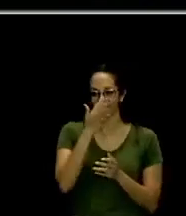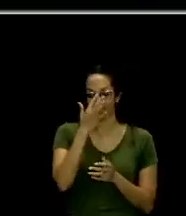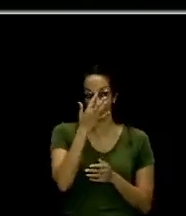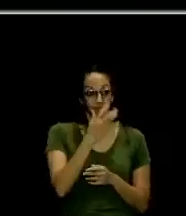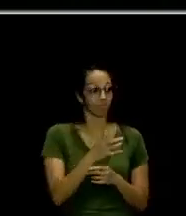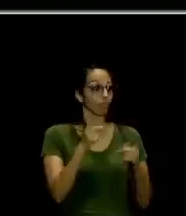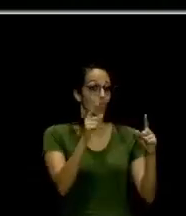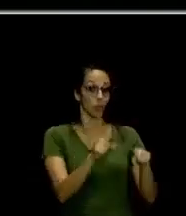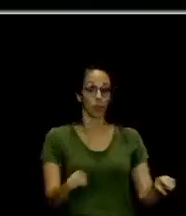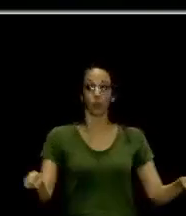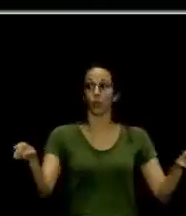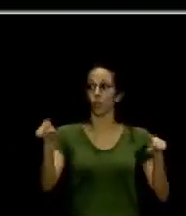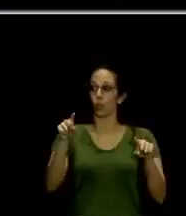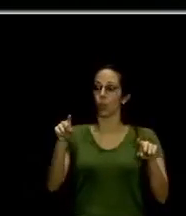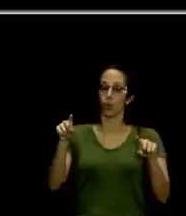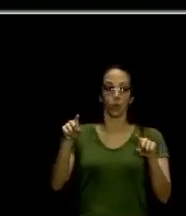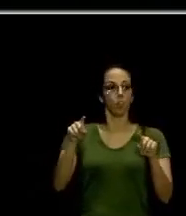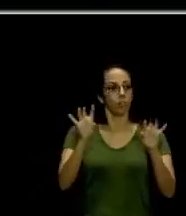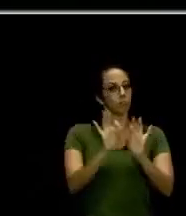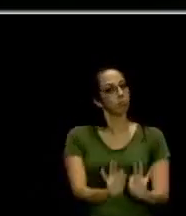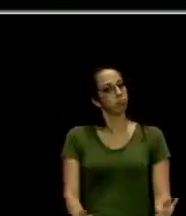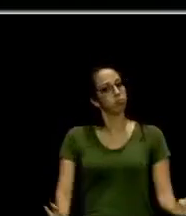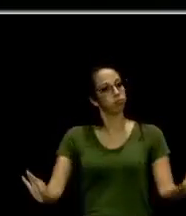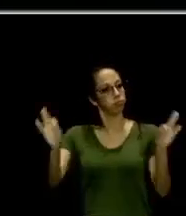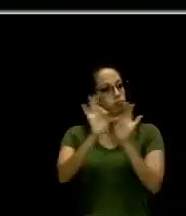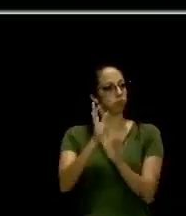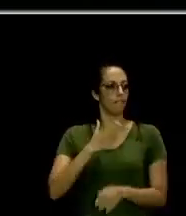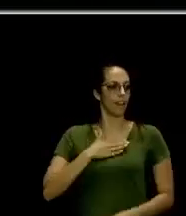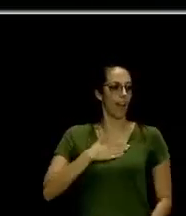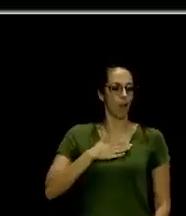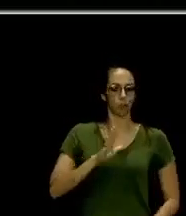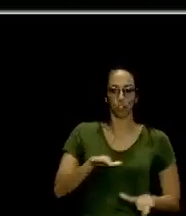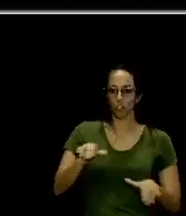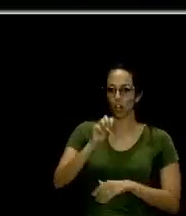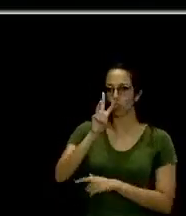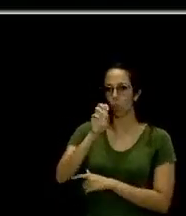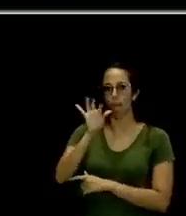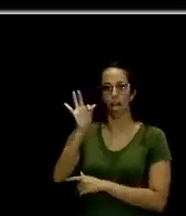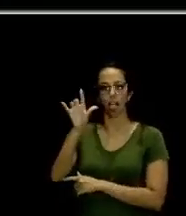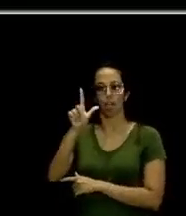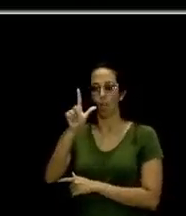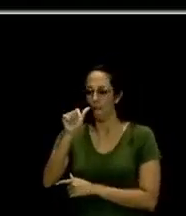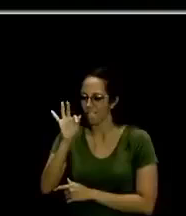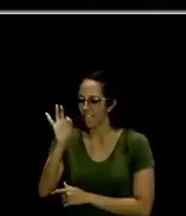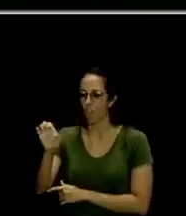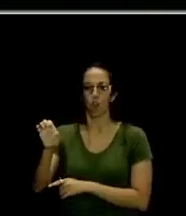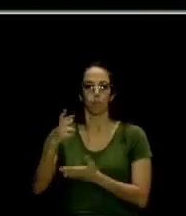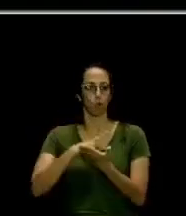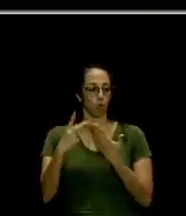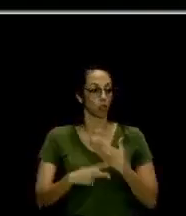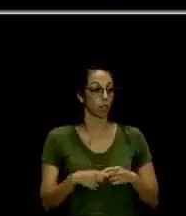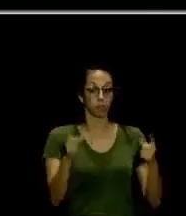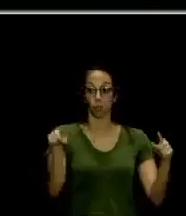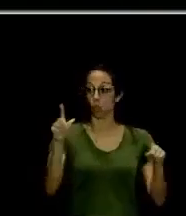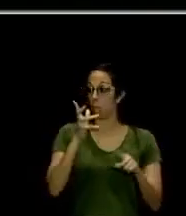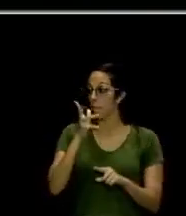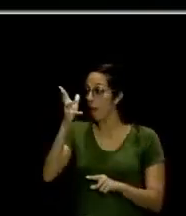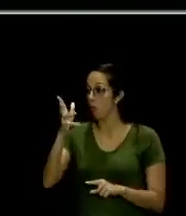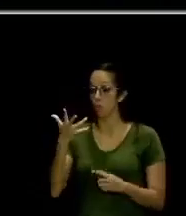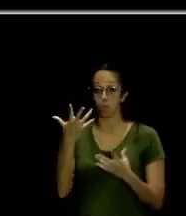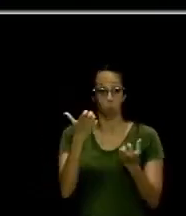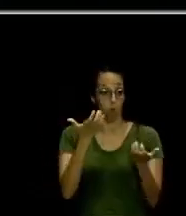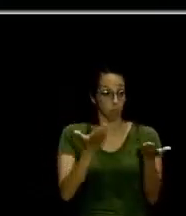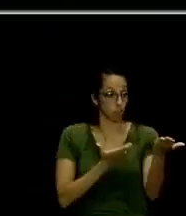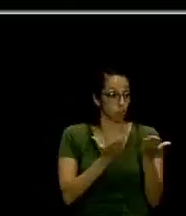You are the heartbeat of our child welfare program. If you are a parent and have a heart for service, we